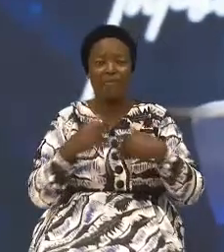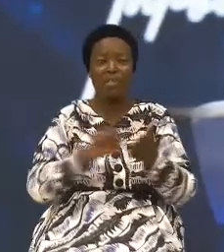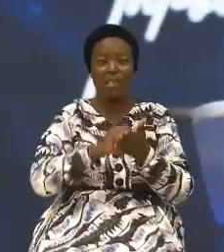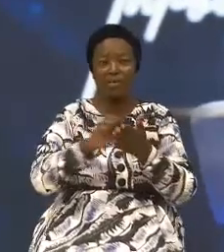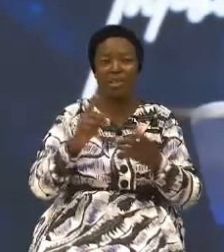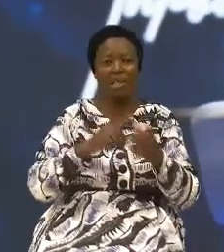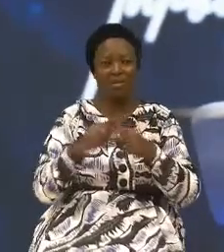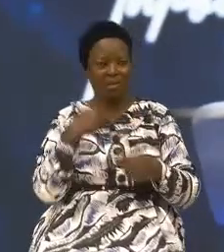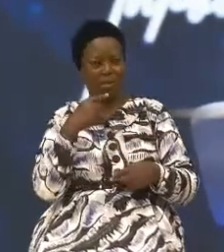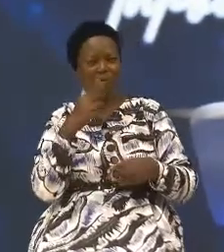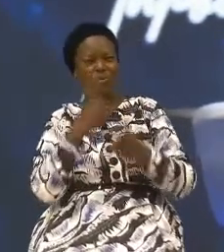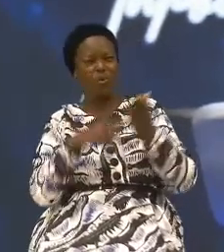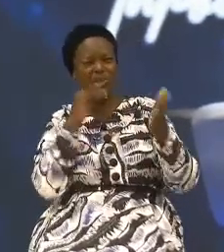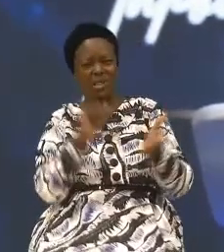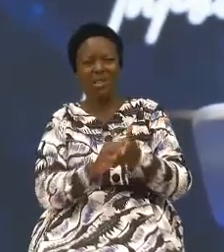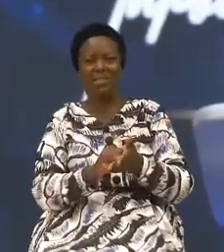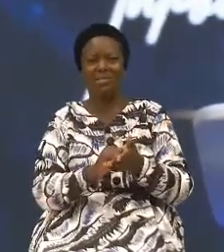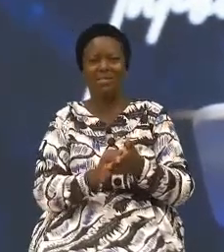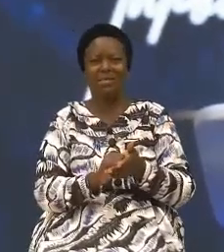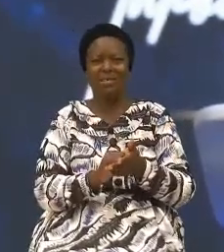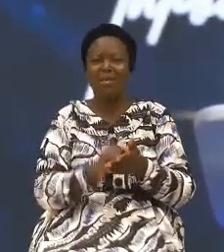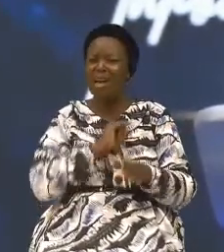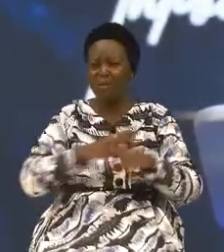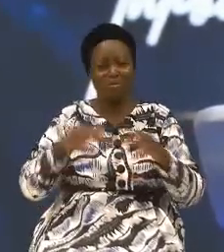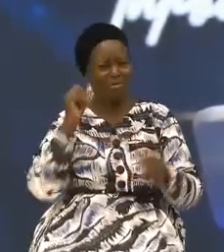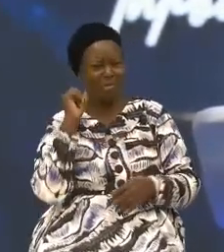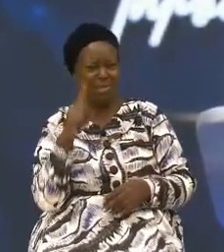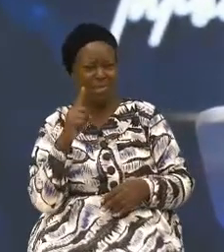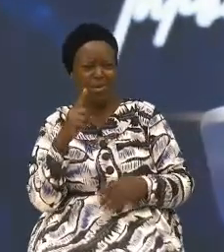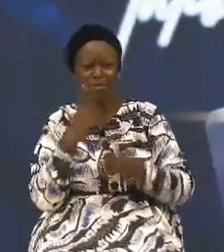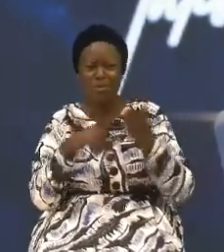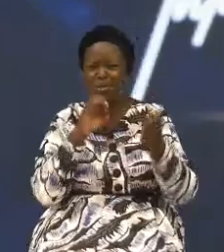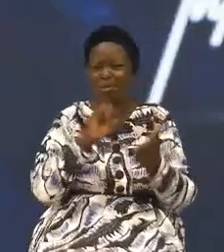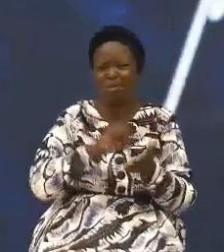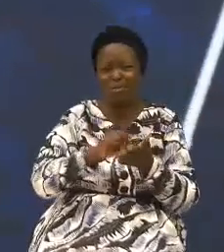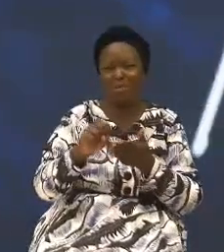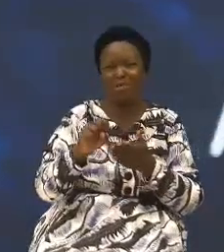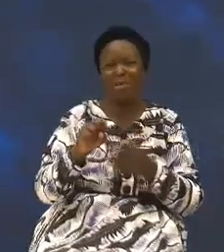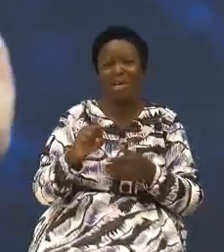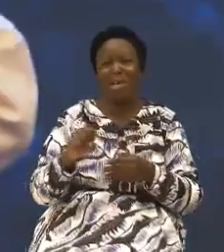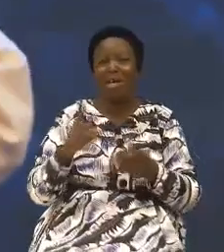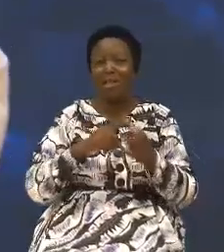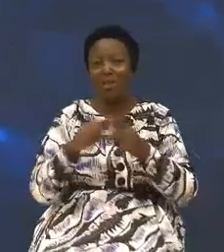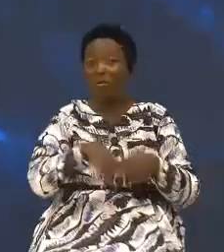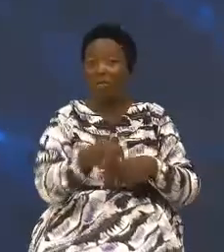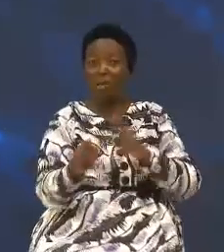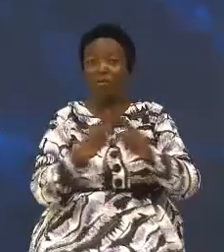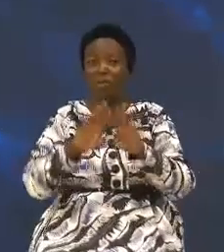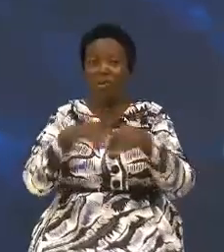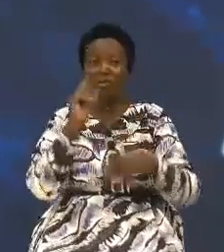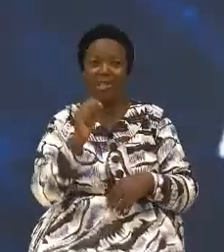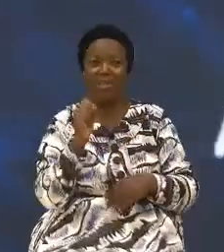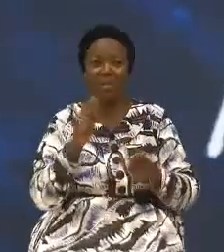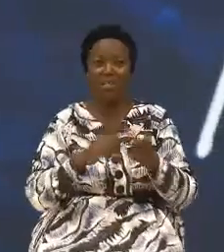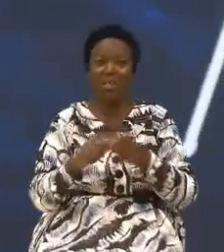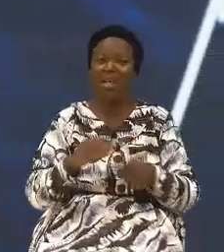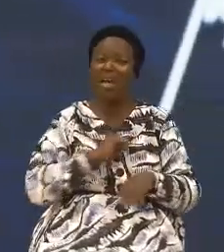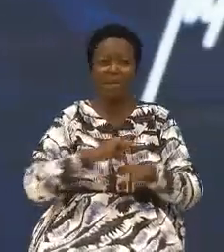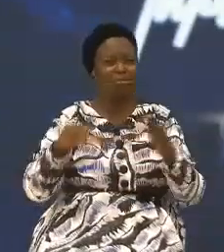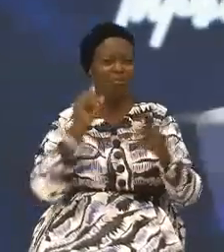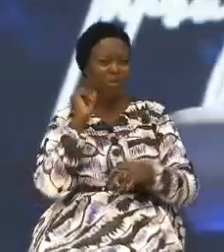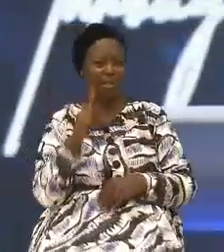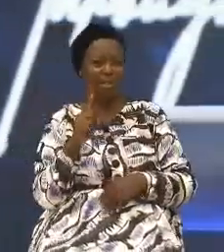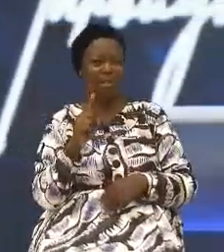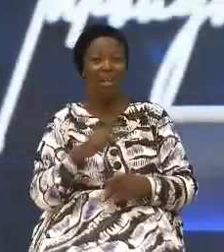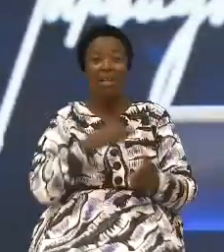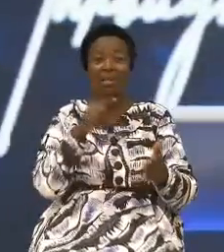what's that? I don't understand. And other people, they give testimony. You say, I don't understand.